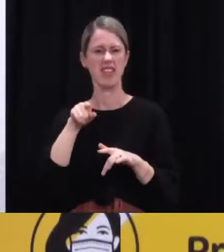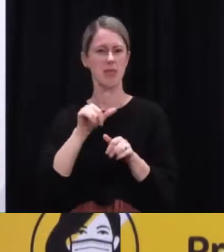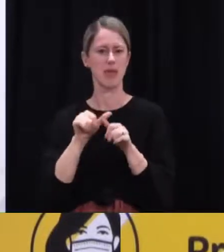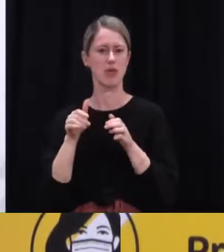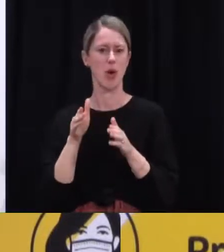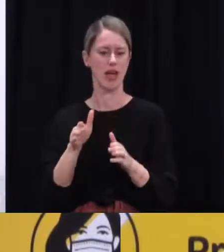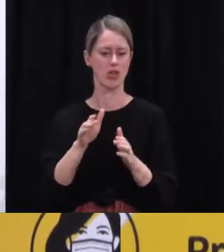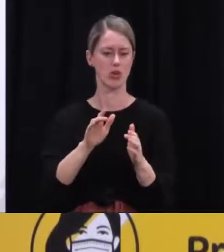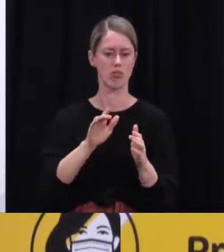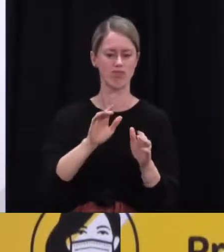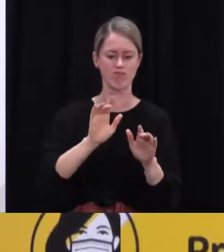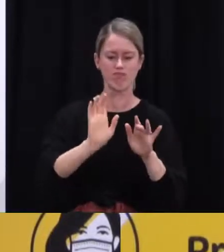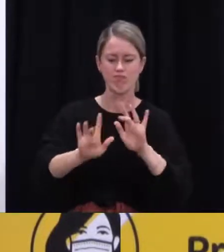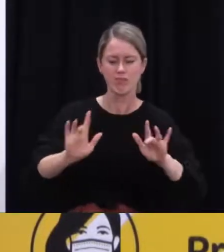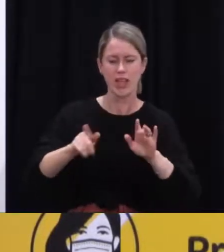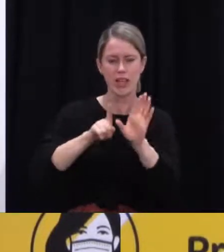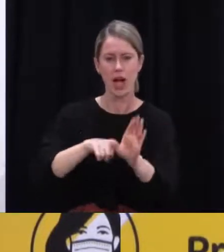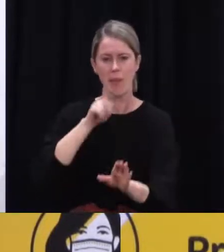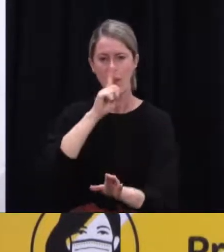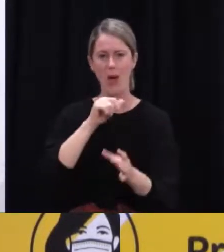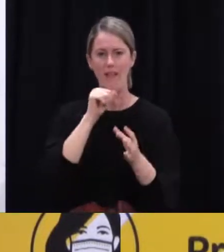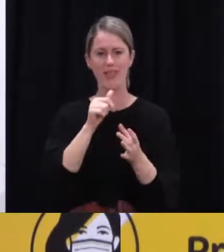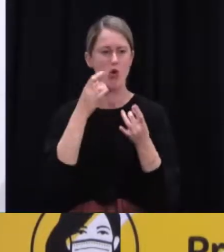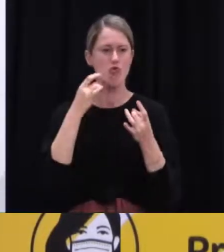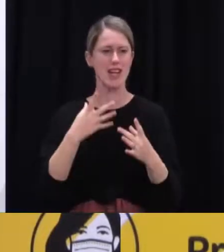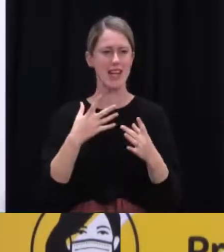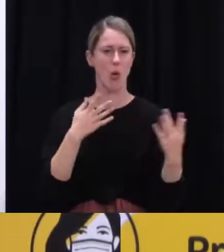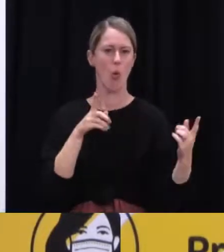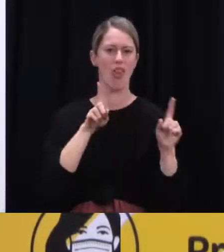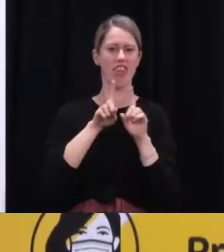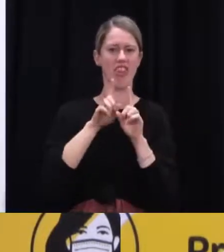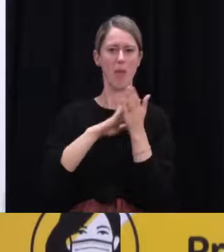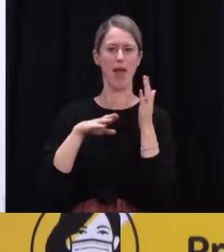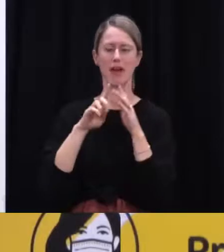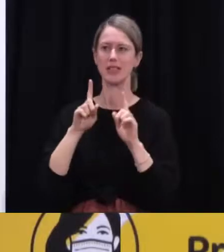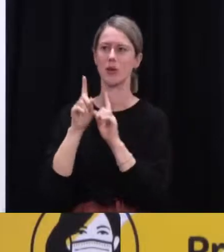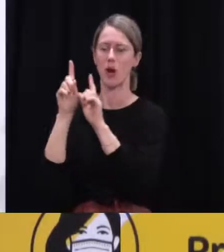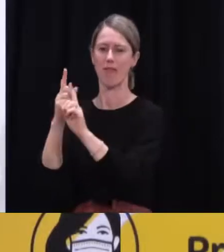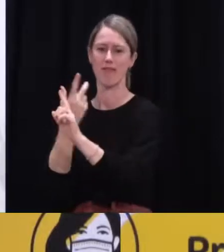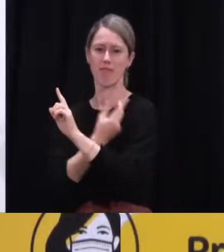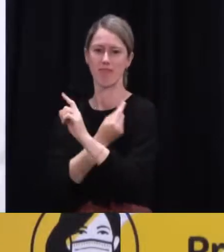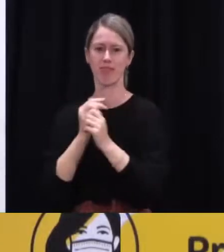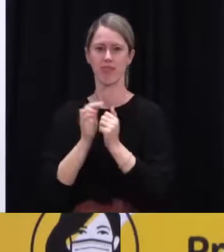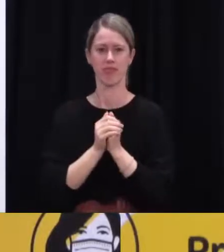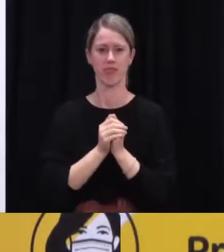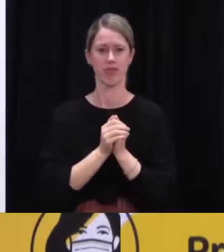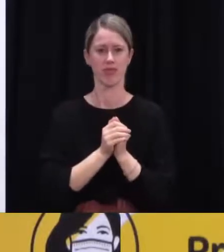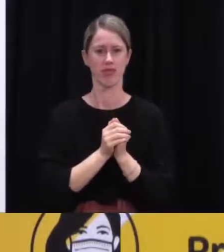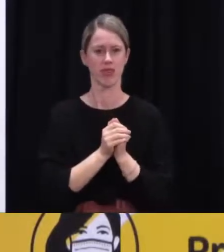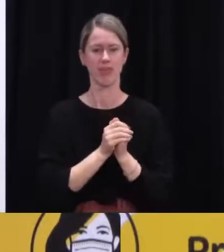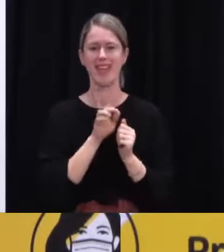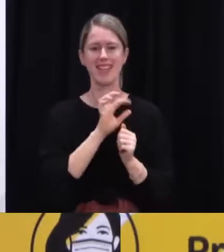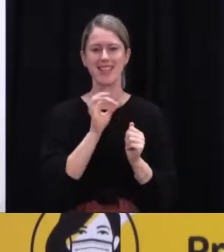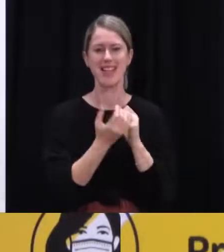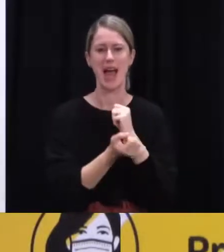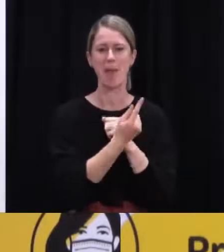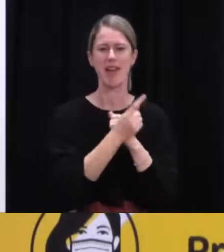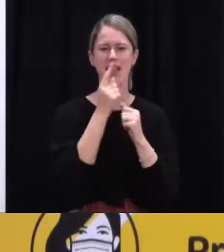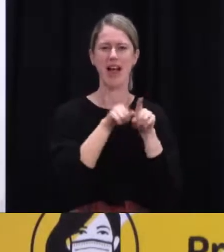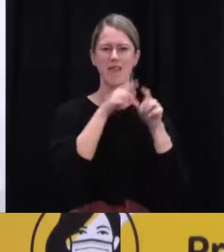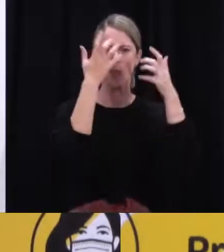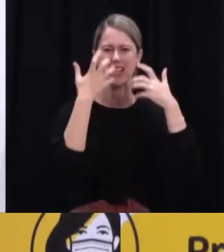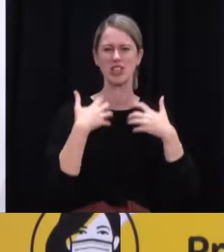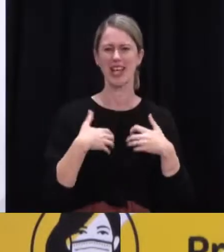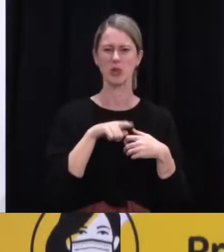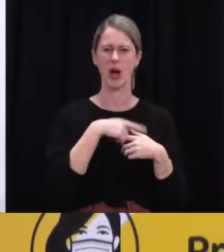way to reach those young people. If they're coming forward to be vaccinated with their parents, which isn't necessarily the case in some of the immunisation campaigns we've had that have targeted